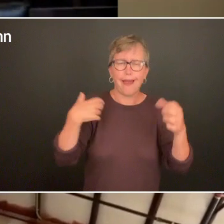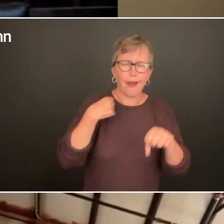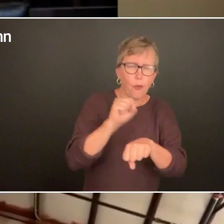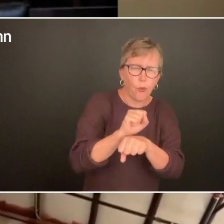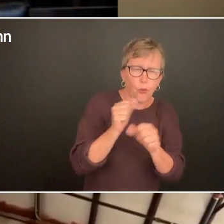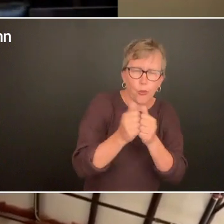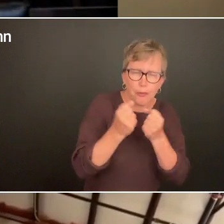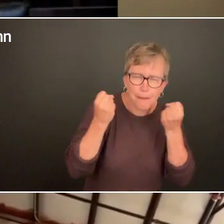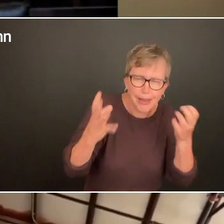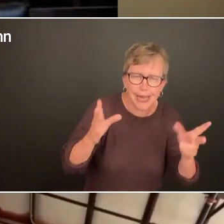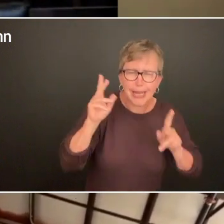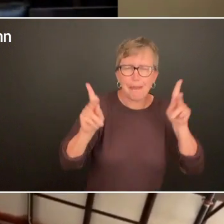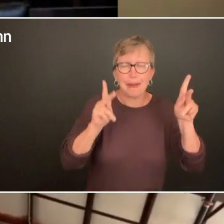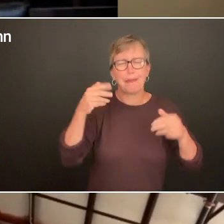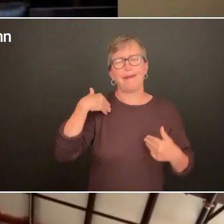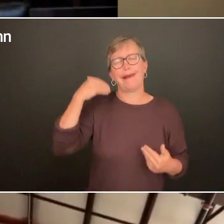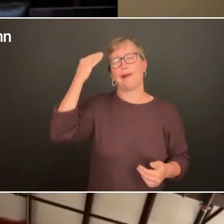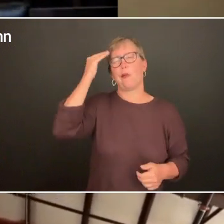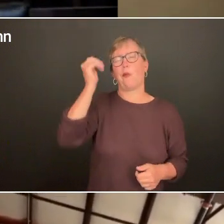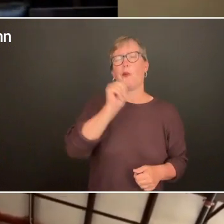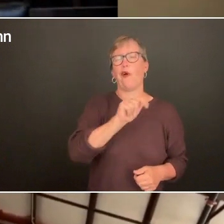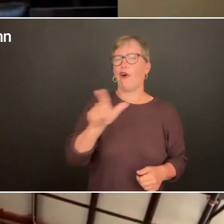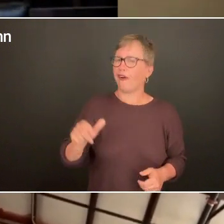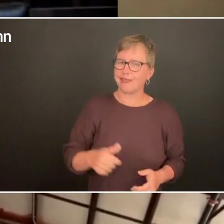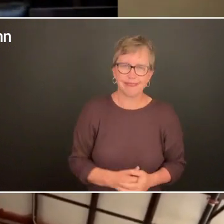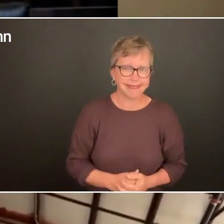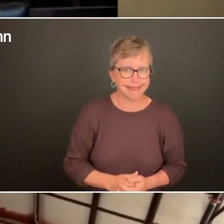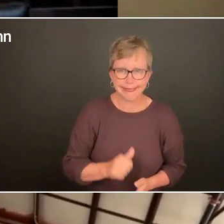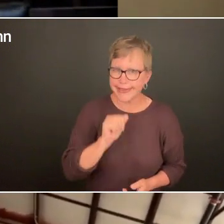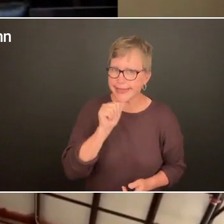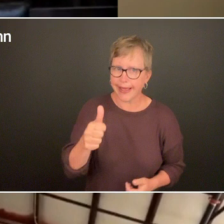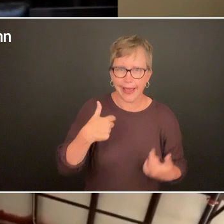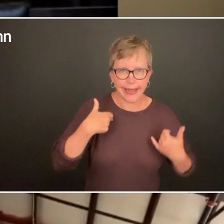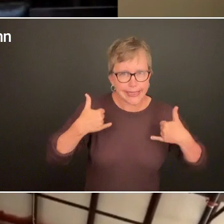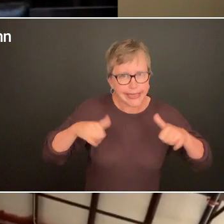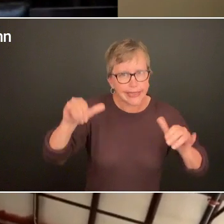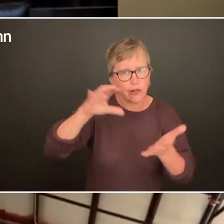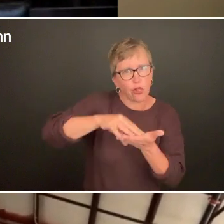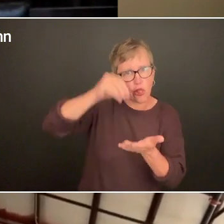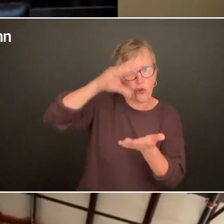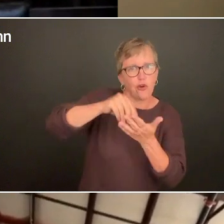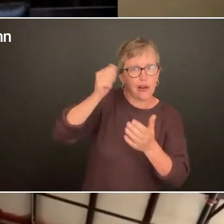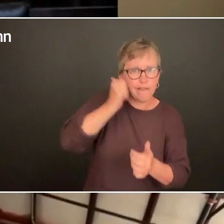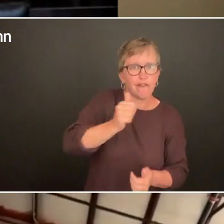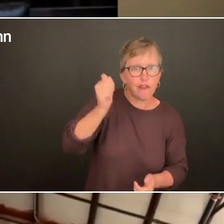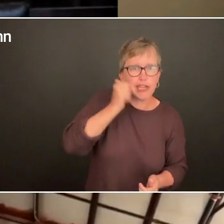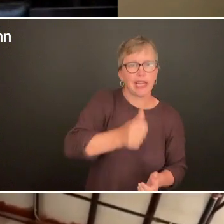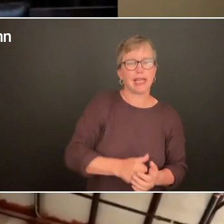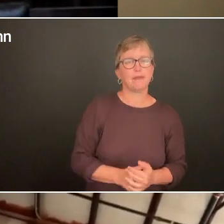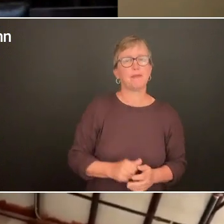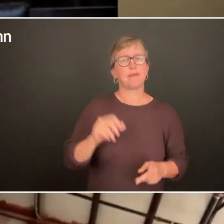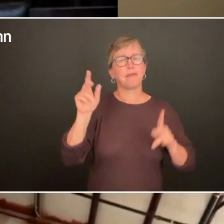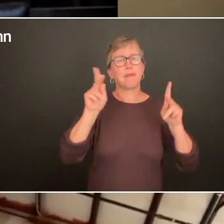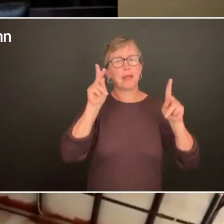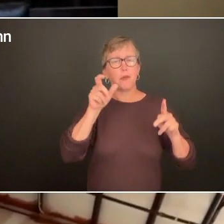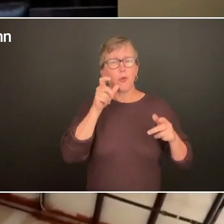known and seen enough clients to know everything. But yet I'm learning every day. And that's the beautiful part about having